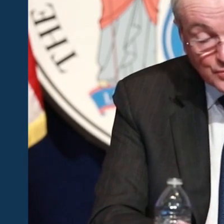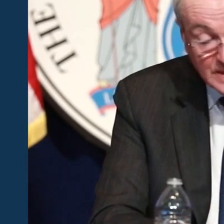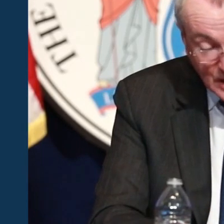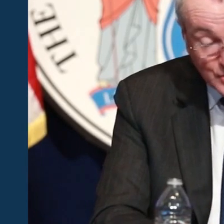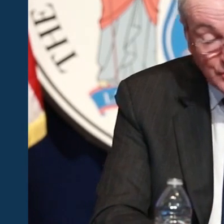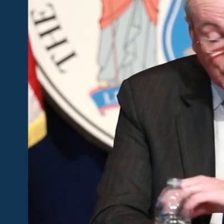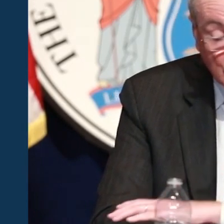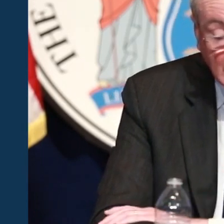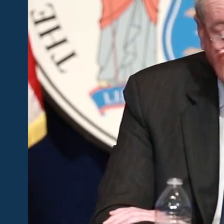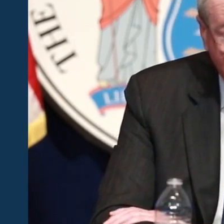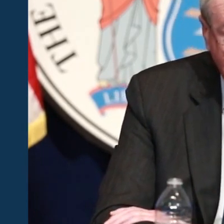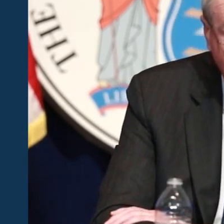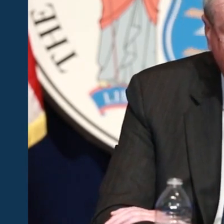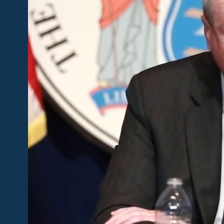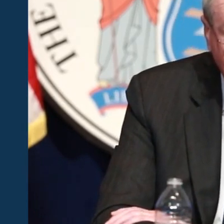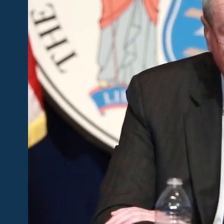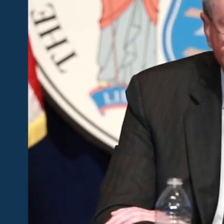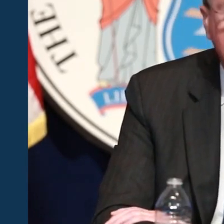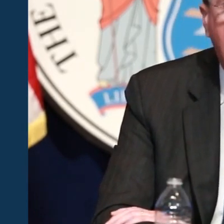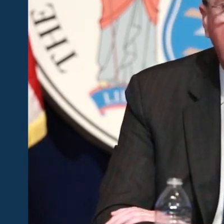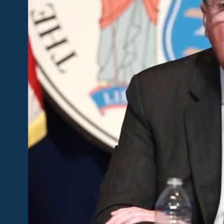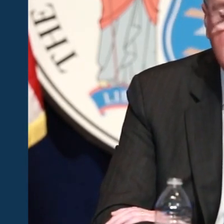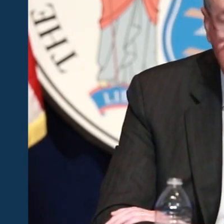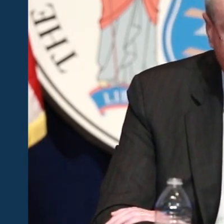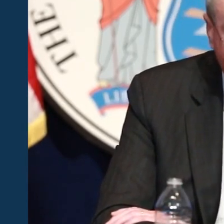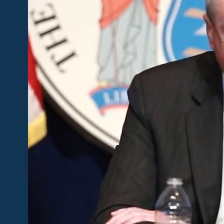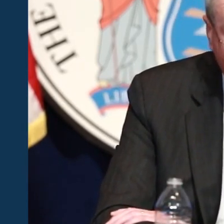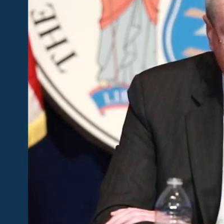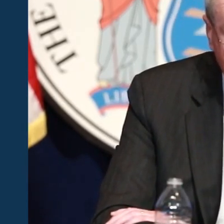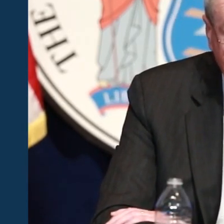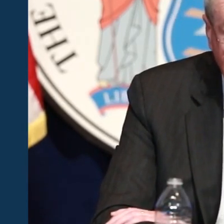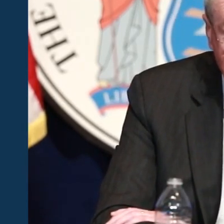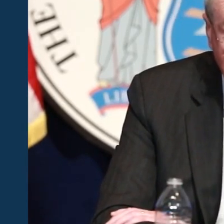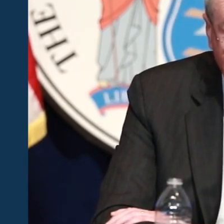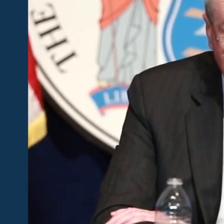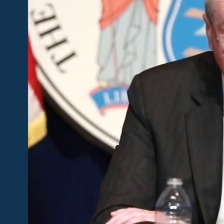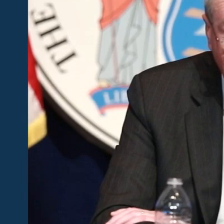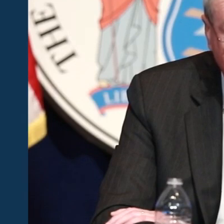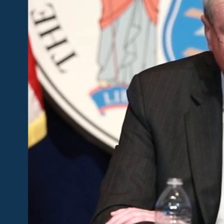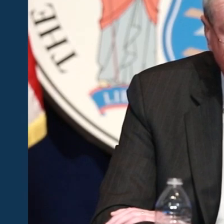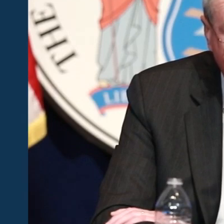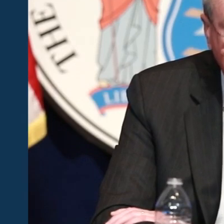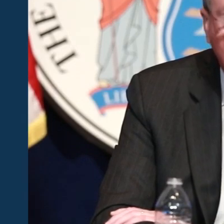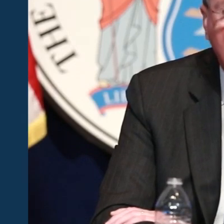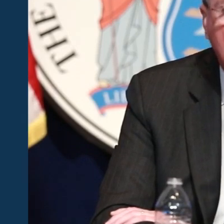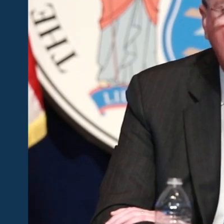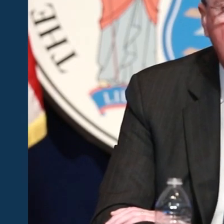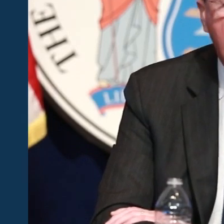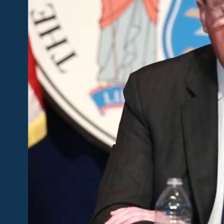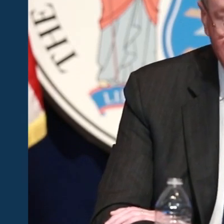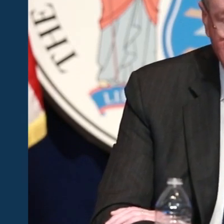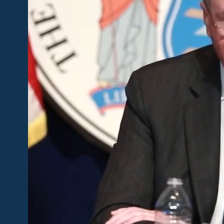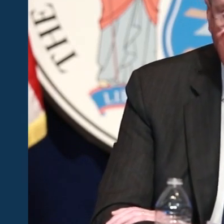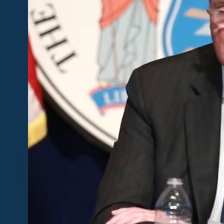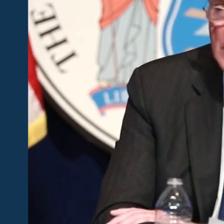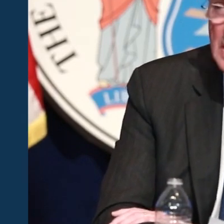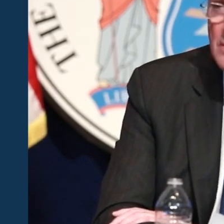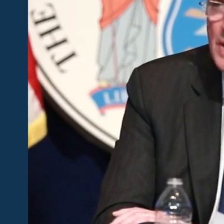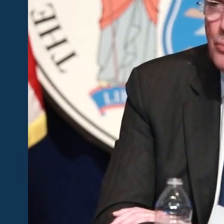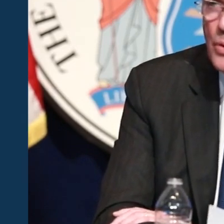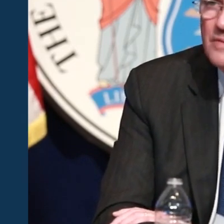service reductions, or late fees due to non-payment are prohibited unless they are imposed in accordance with a policy